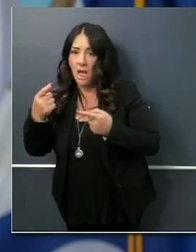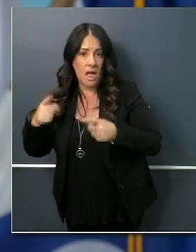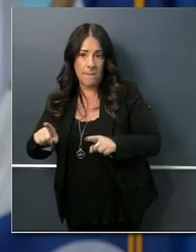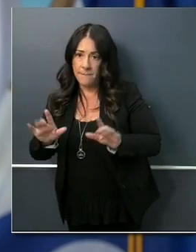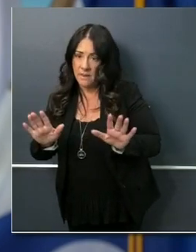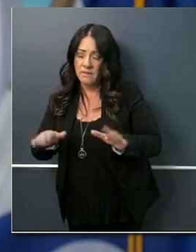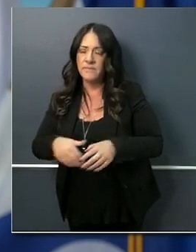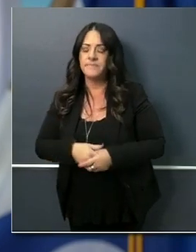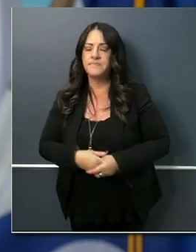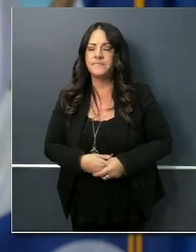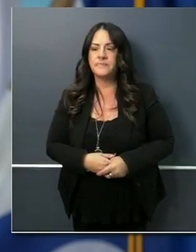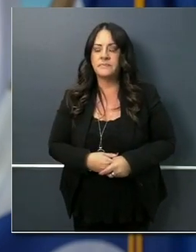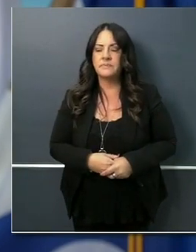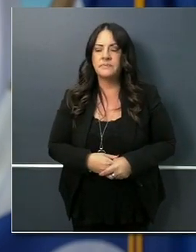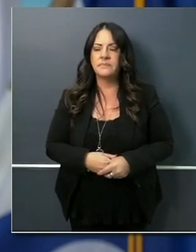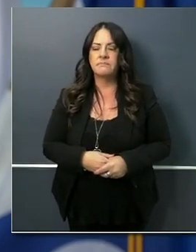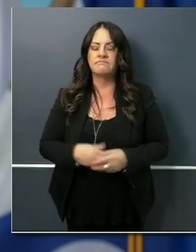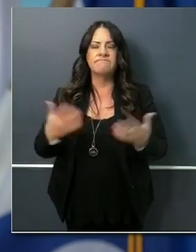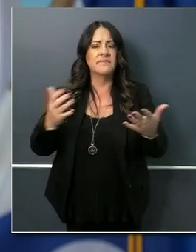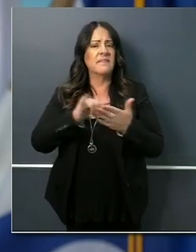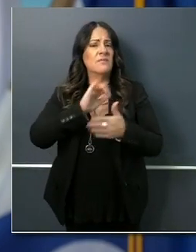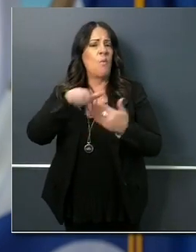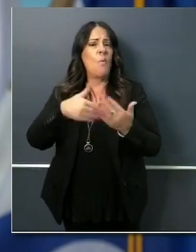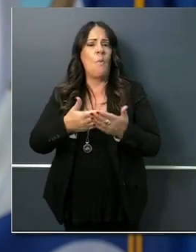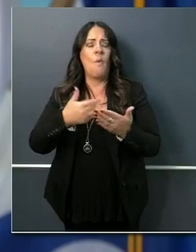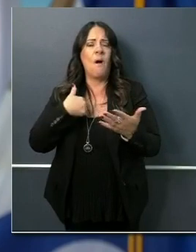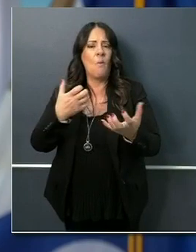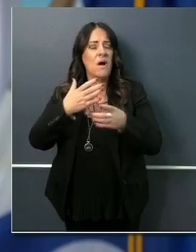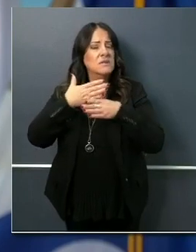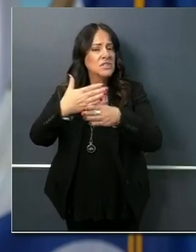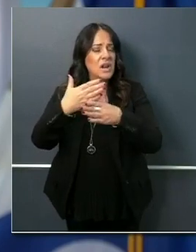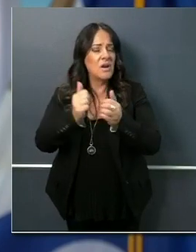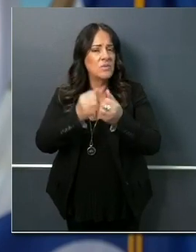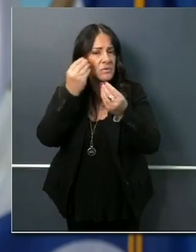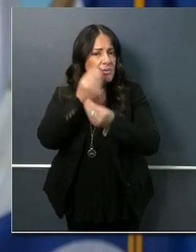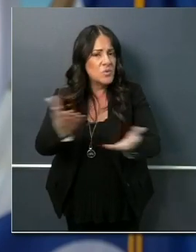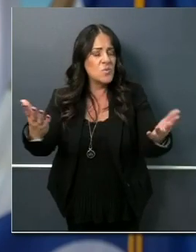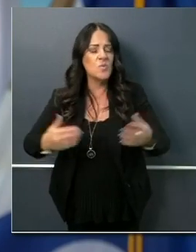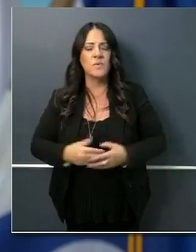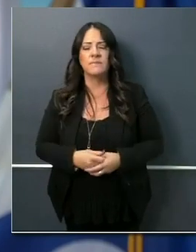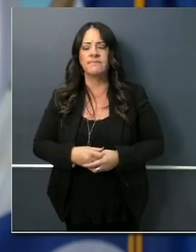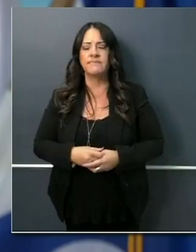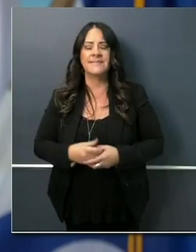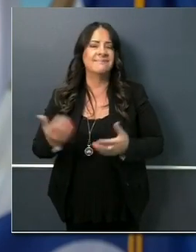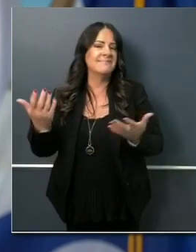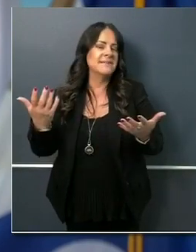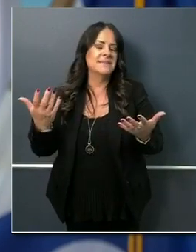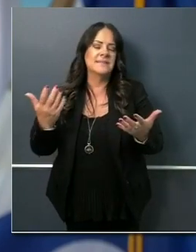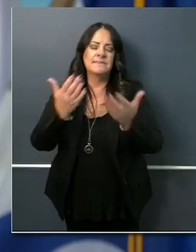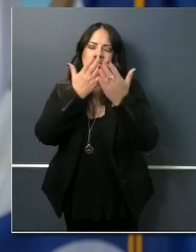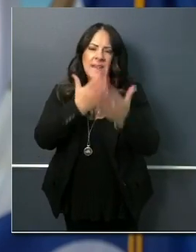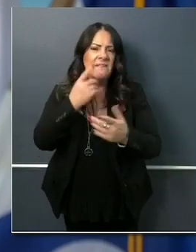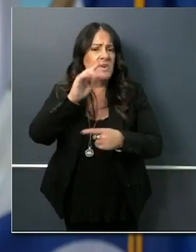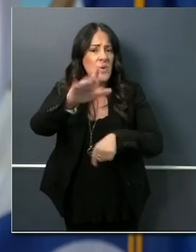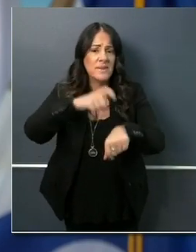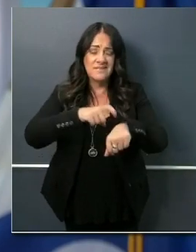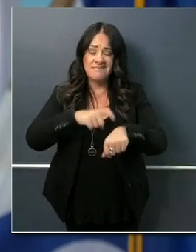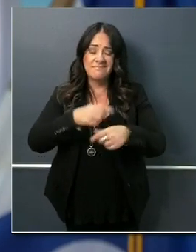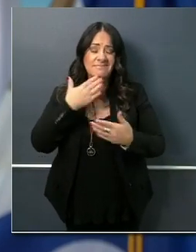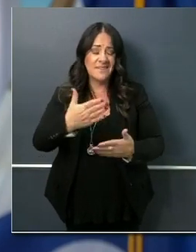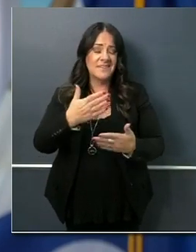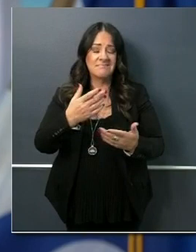on the announcements today. I want to continue to thank everybody that is contributing their time and energy to our food